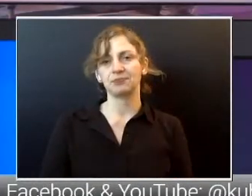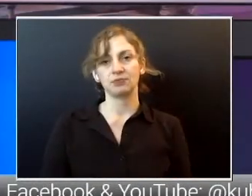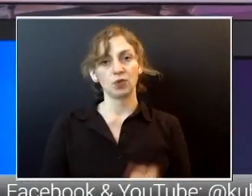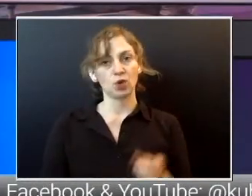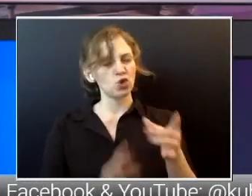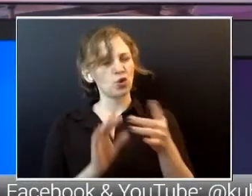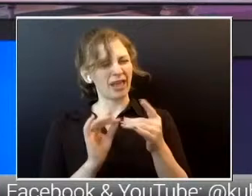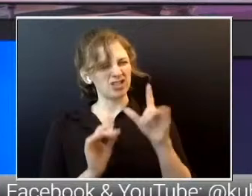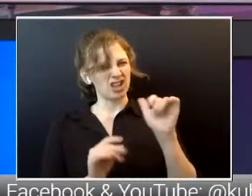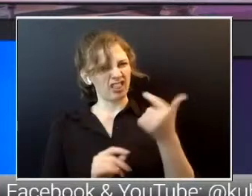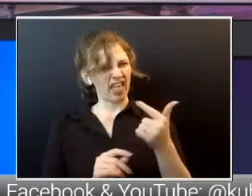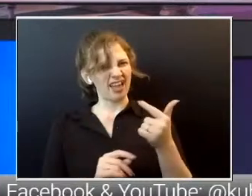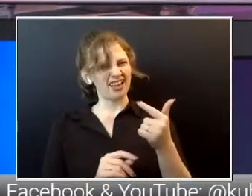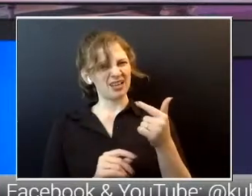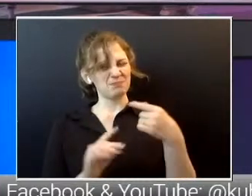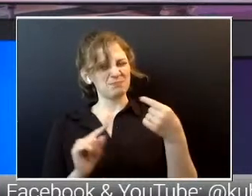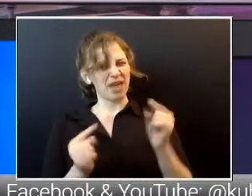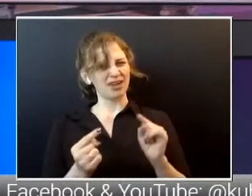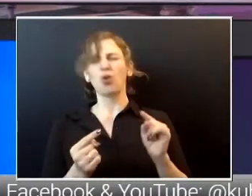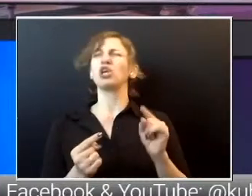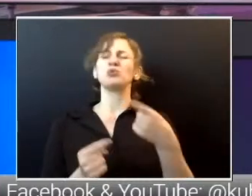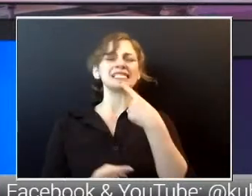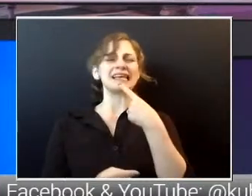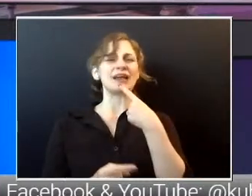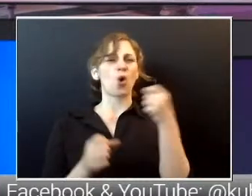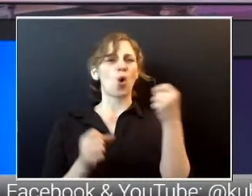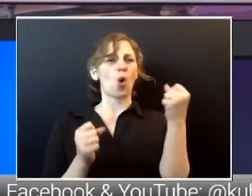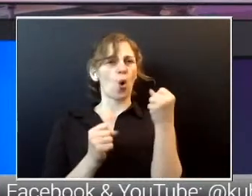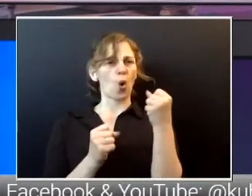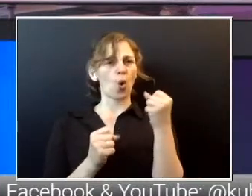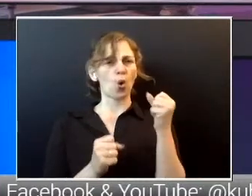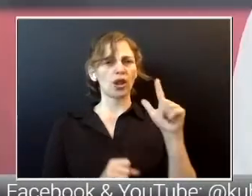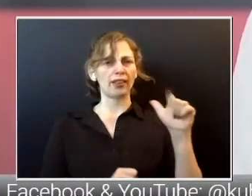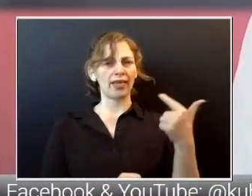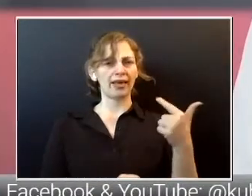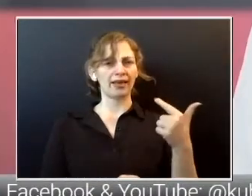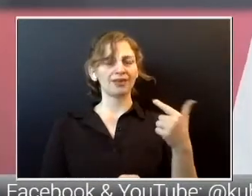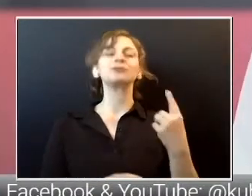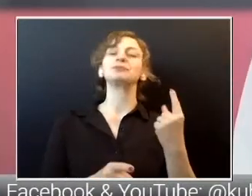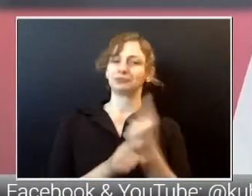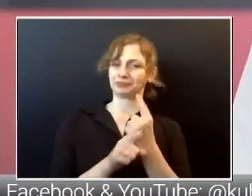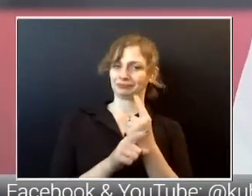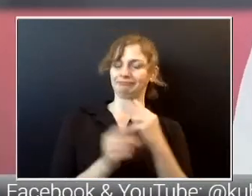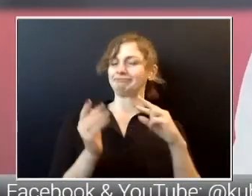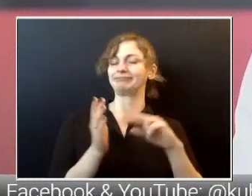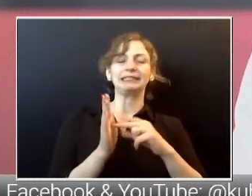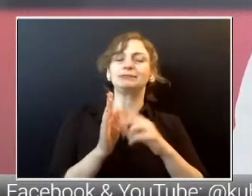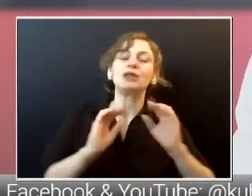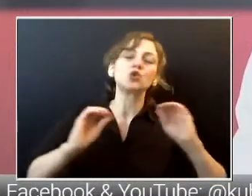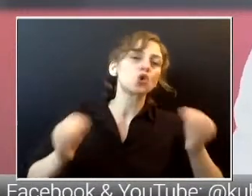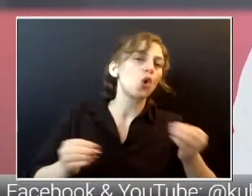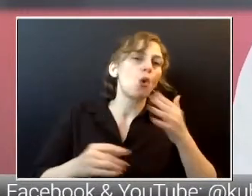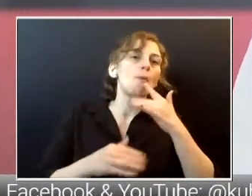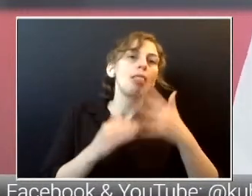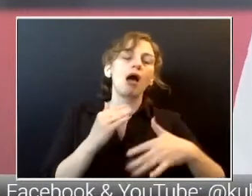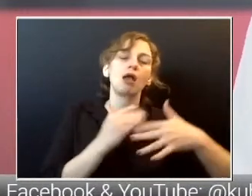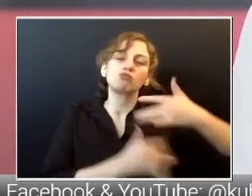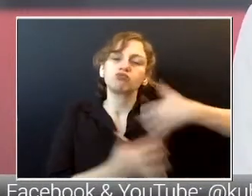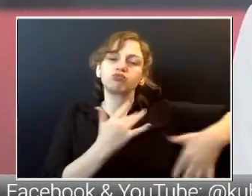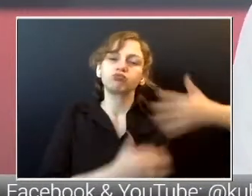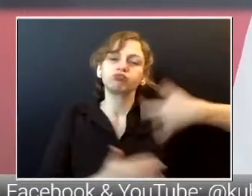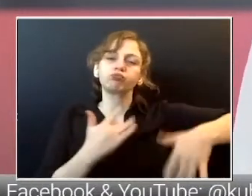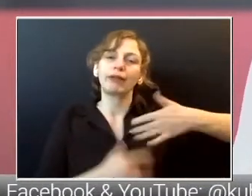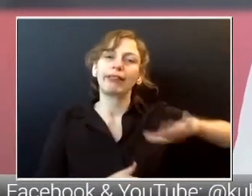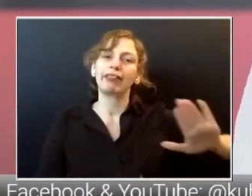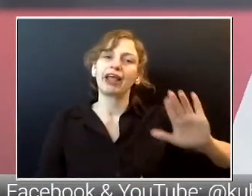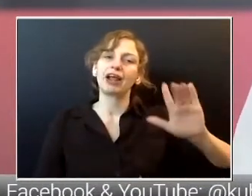in some people, or did you say a cold leg? Well, because they have no blood perfusion to their leg, because this flap shuts off all the blood